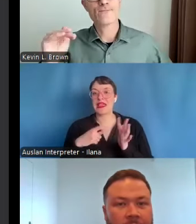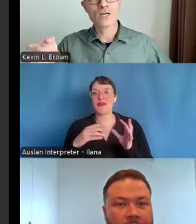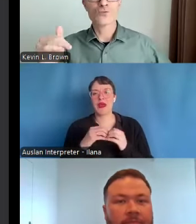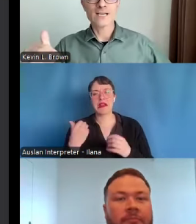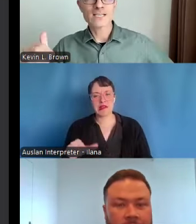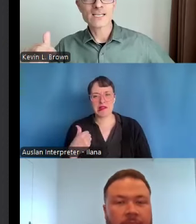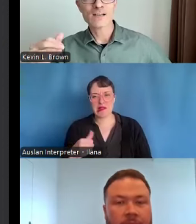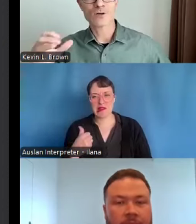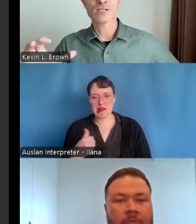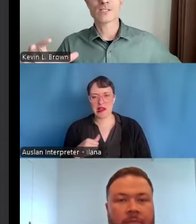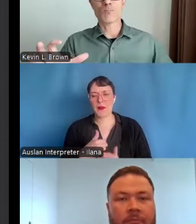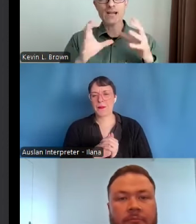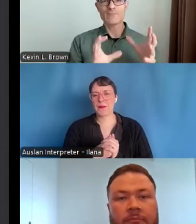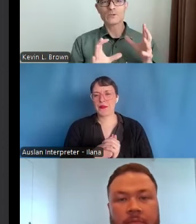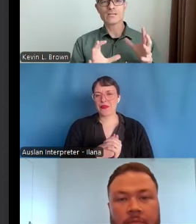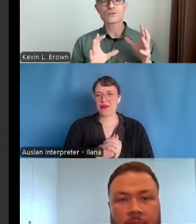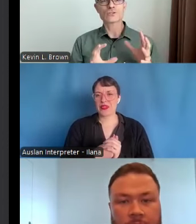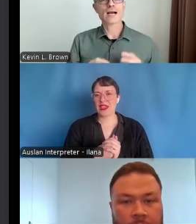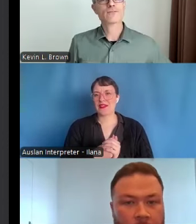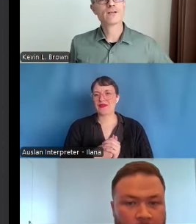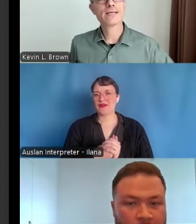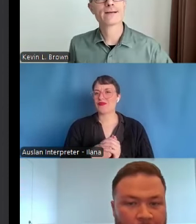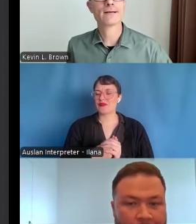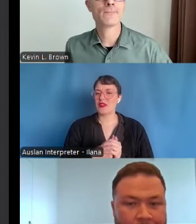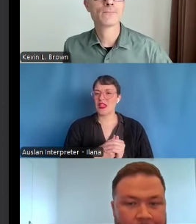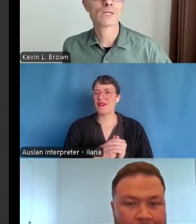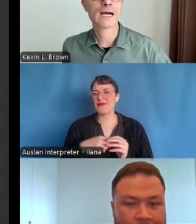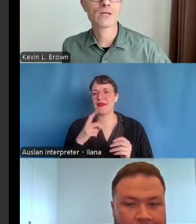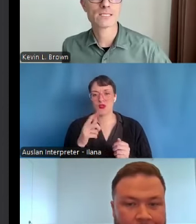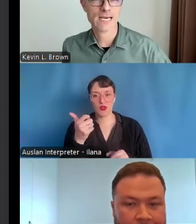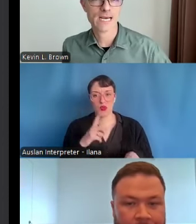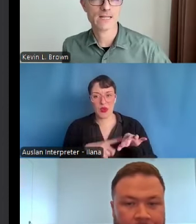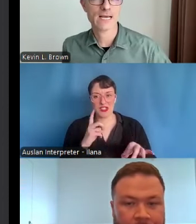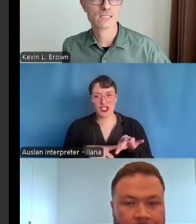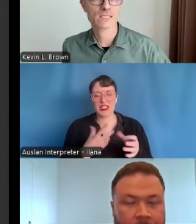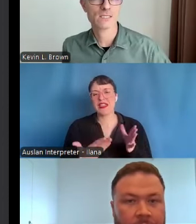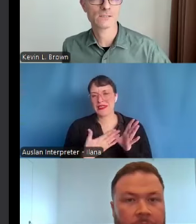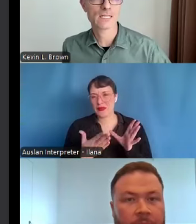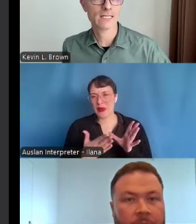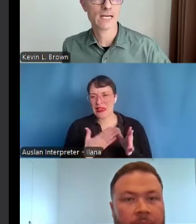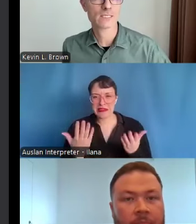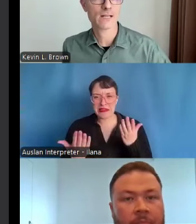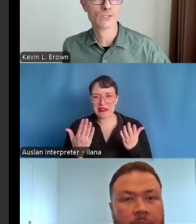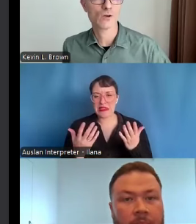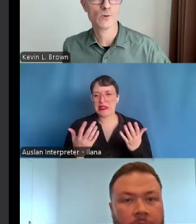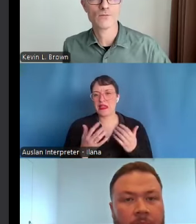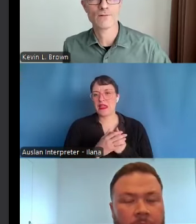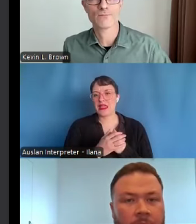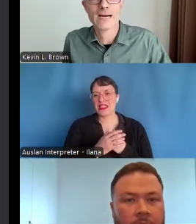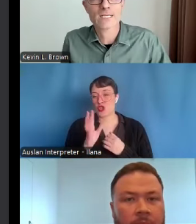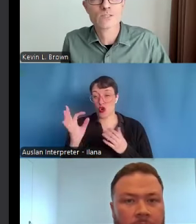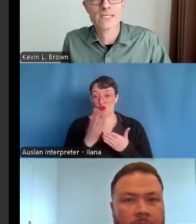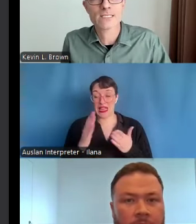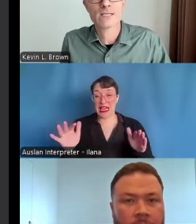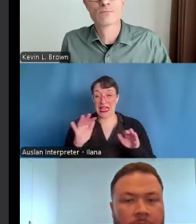one-on-one fundraising versus the brand building to attract funding. I'm going to say that's slightly outside of the scope of